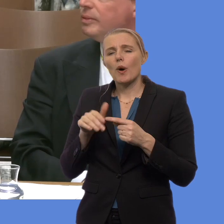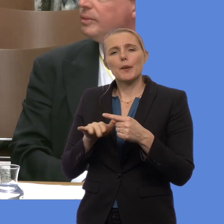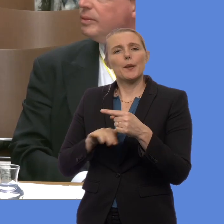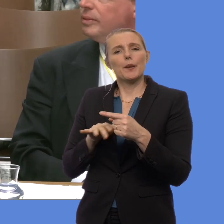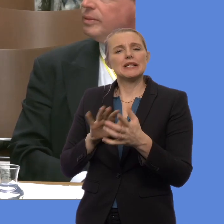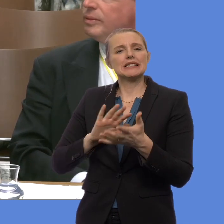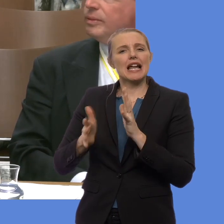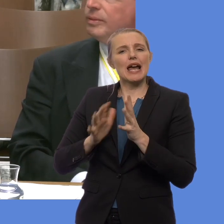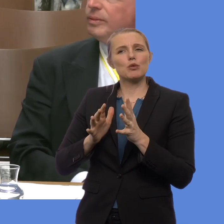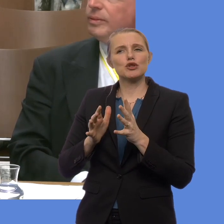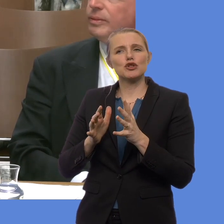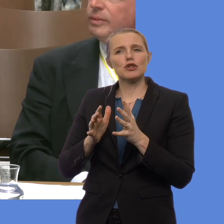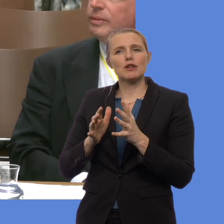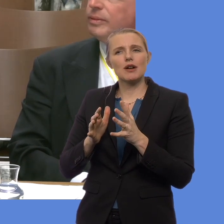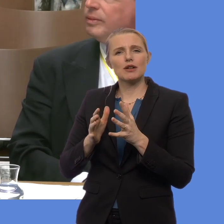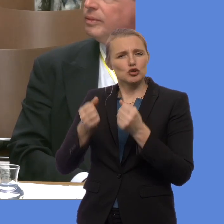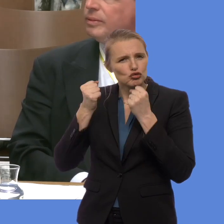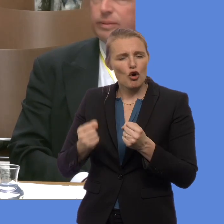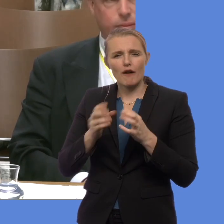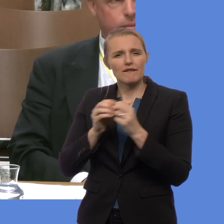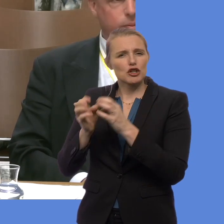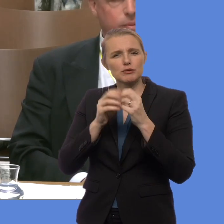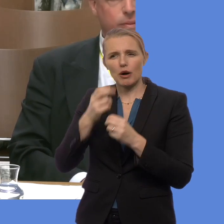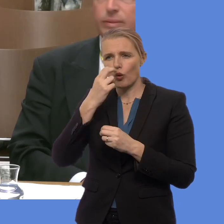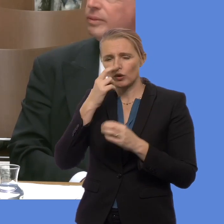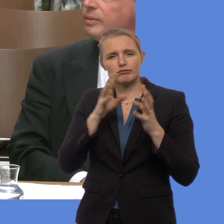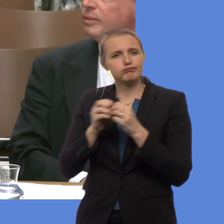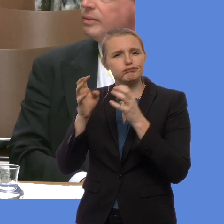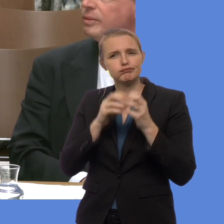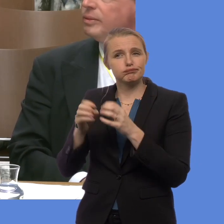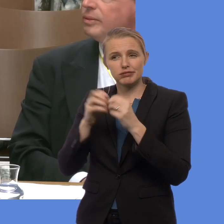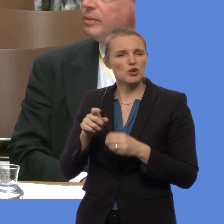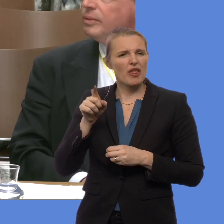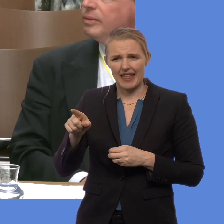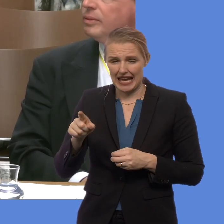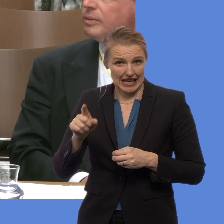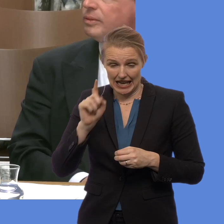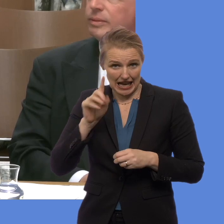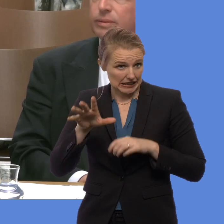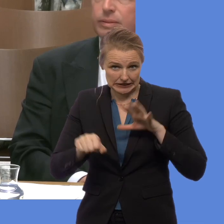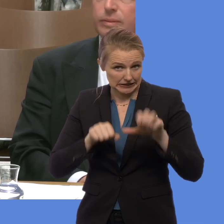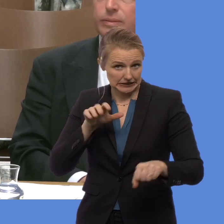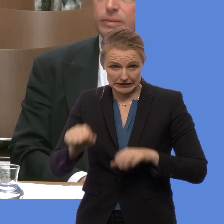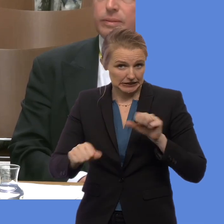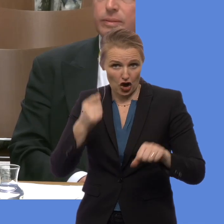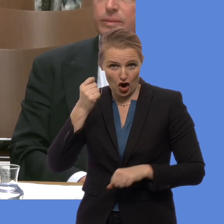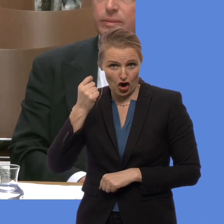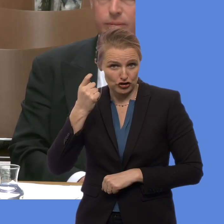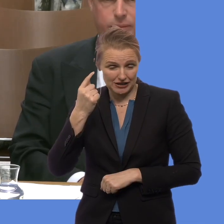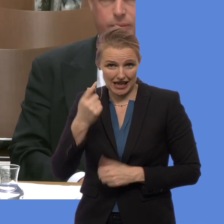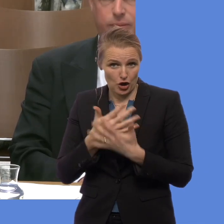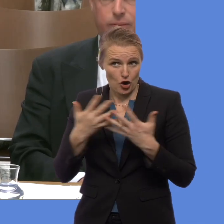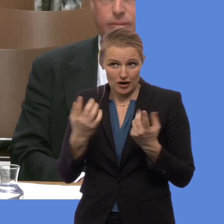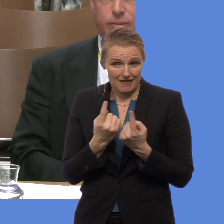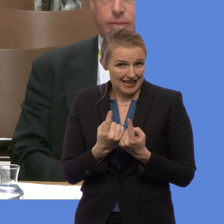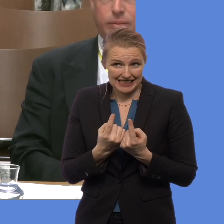heavily ingrained in finger spelling. So they weren't picking up on the sort of evolution of language. The